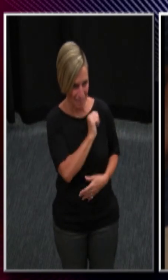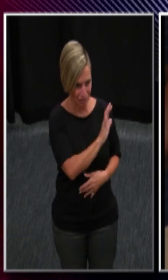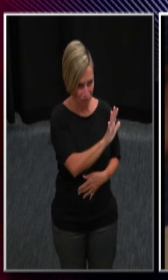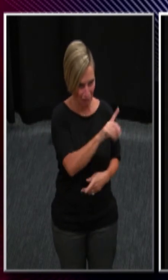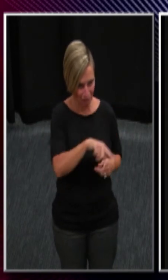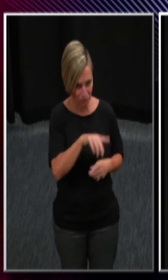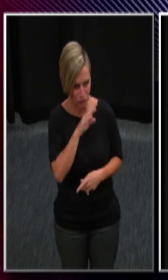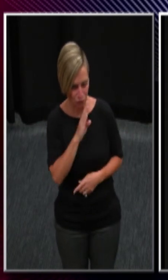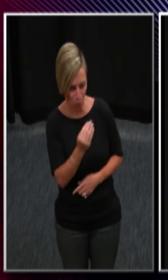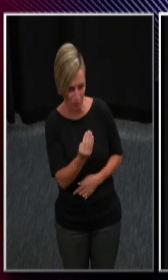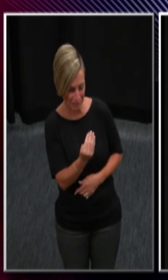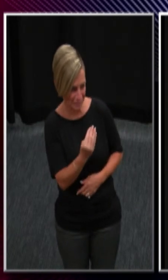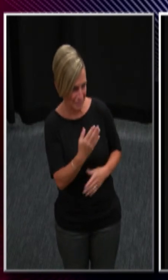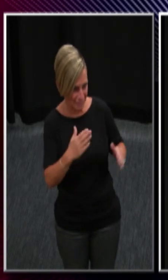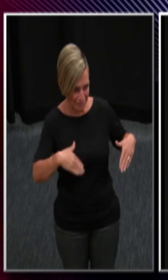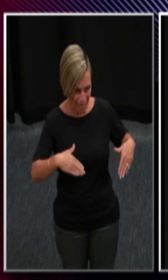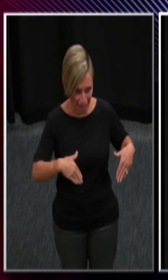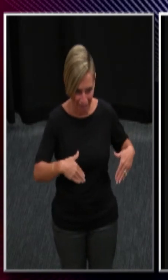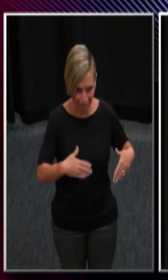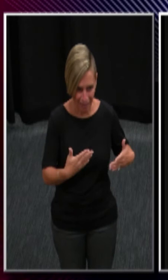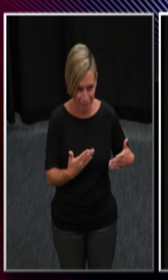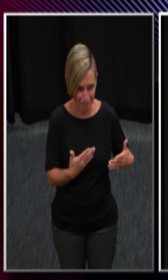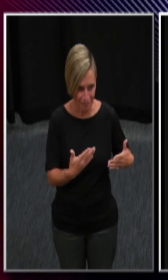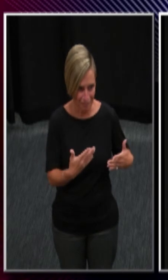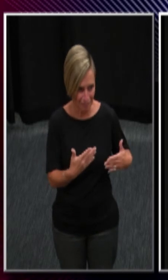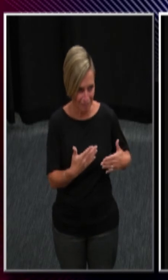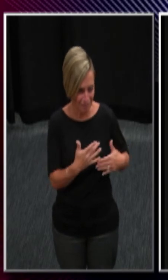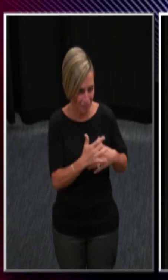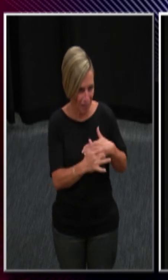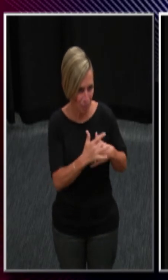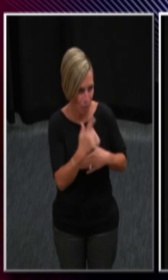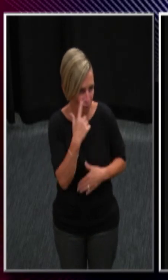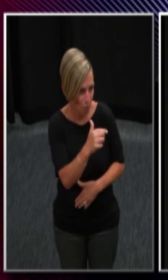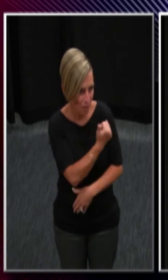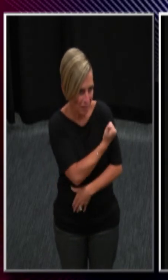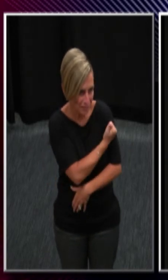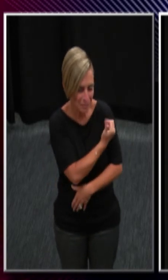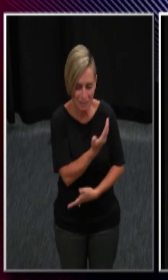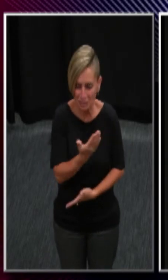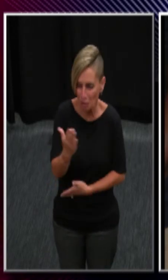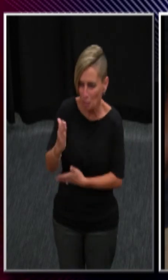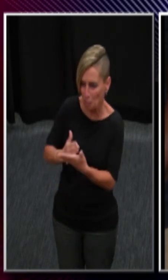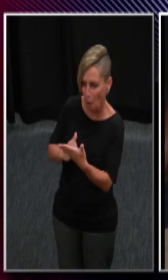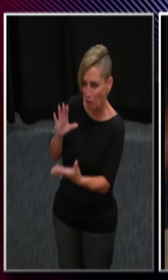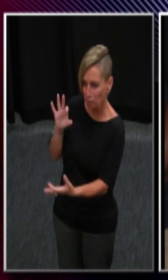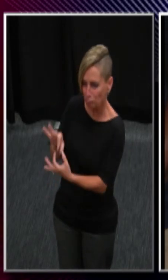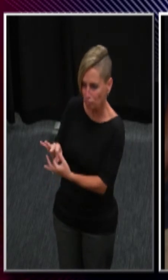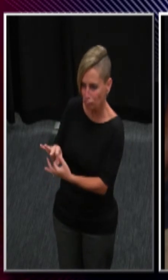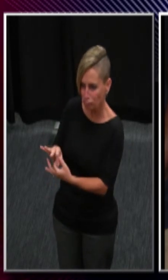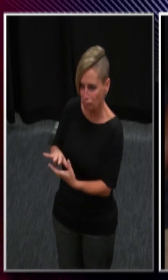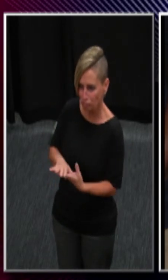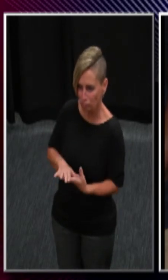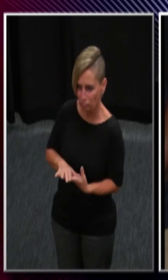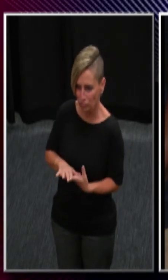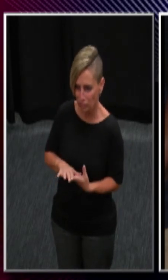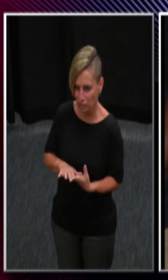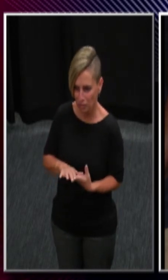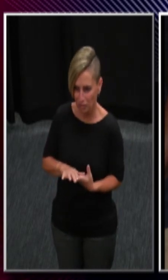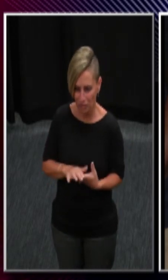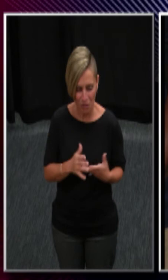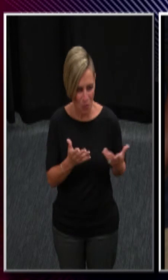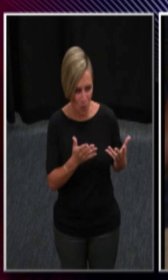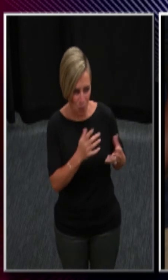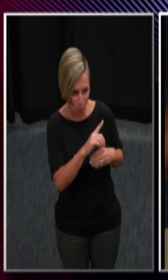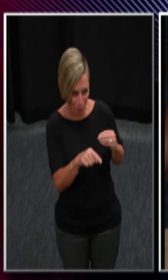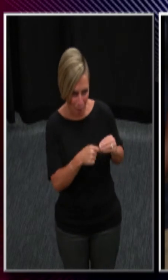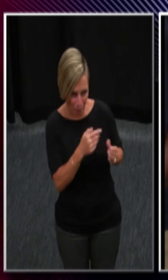point? I would think that that has part to do with it. Okay. How are your guys' schools? Are you guys able to update